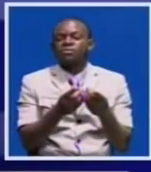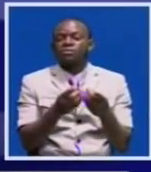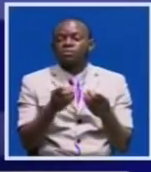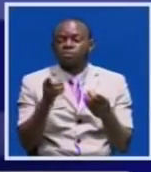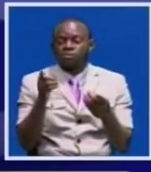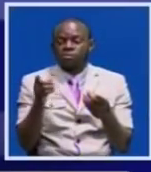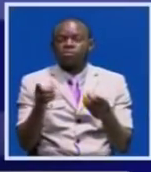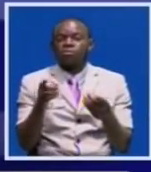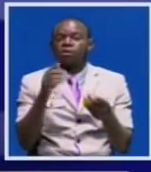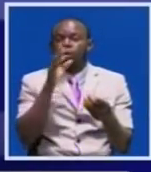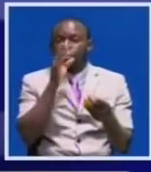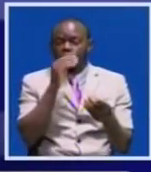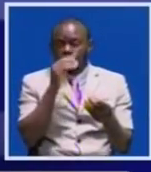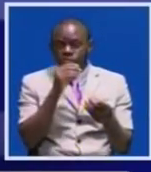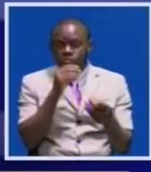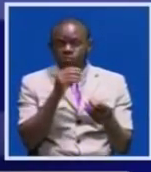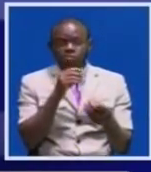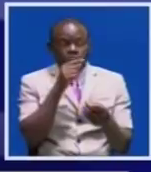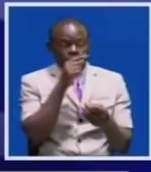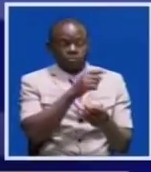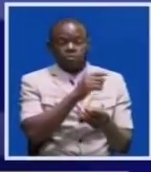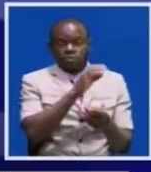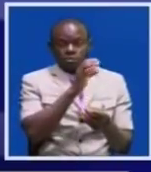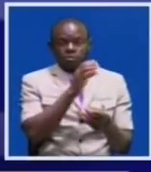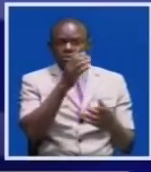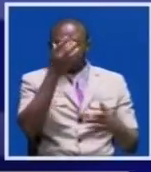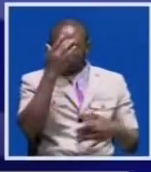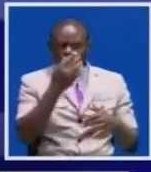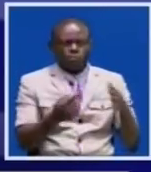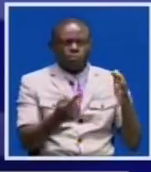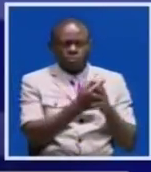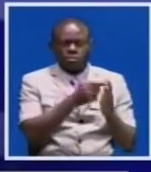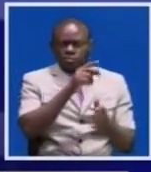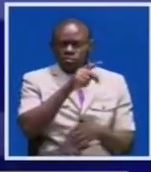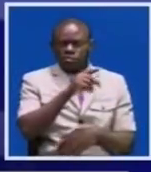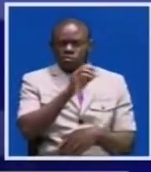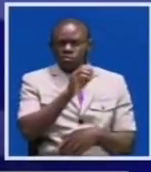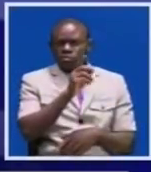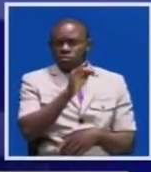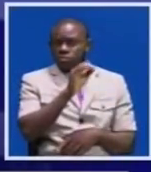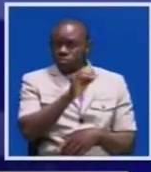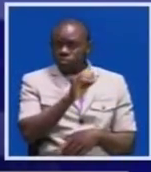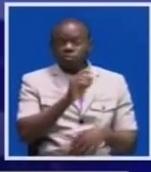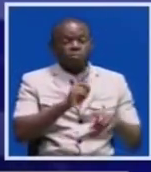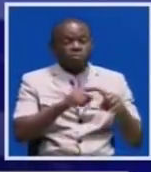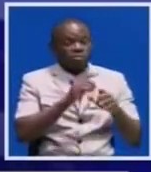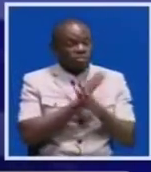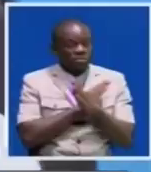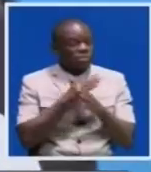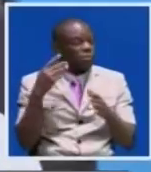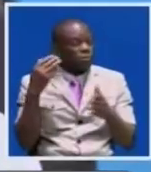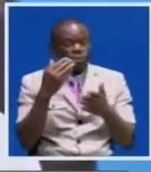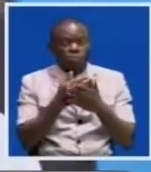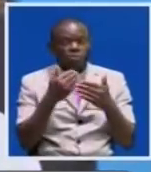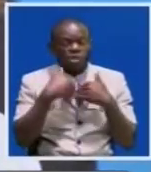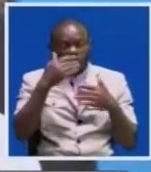the recent incidents of polio in Chiengi district, the country has seen a reduction in cases.